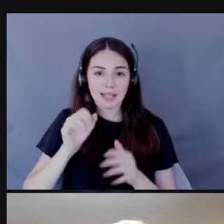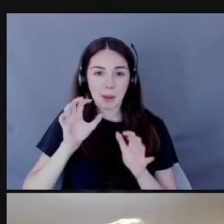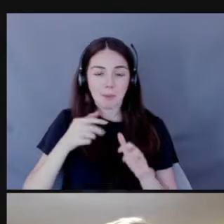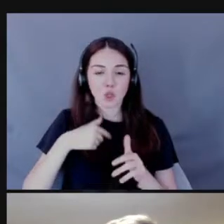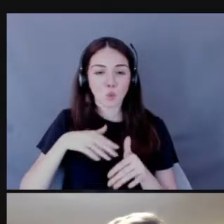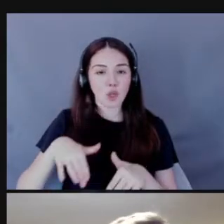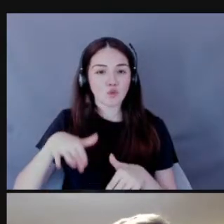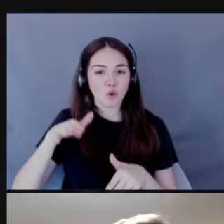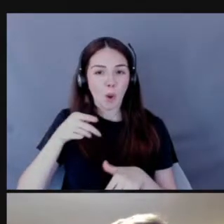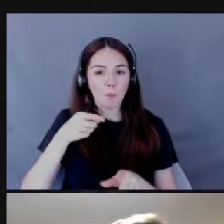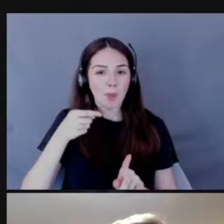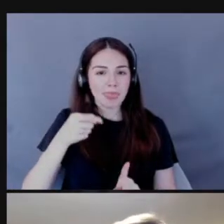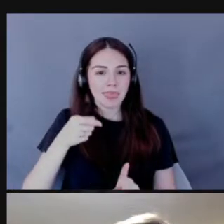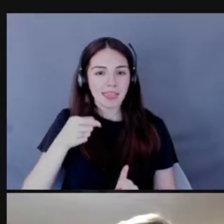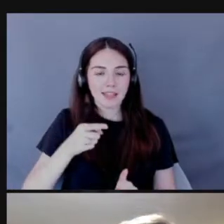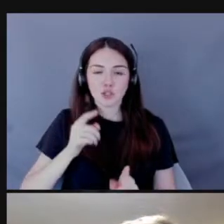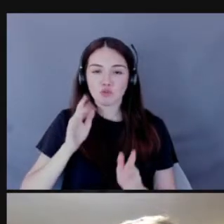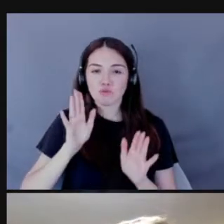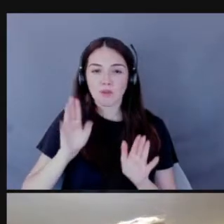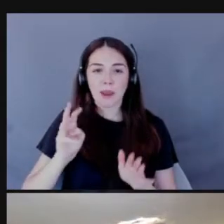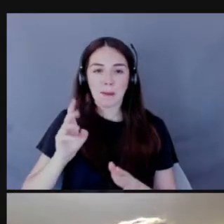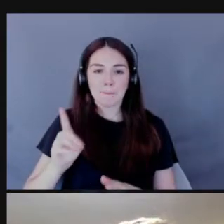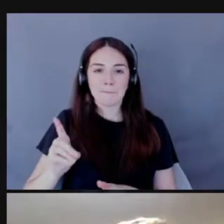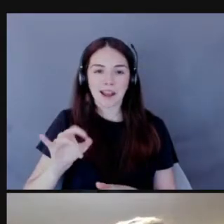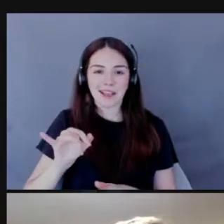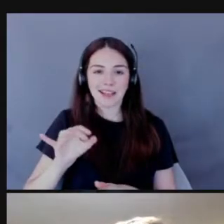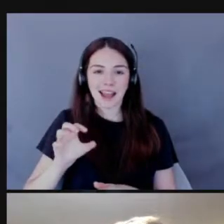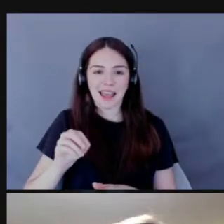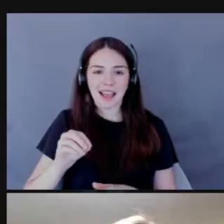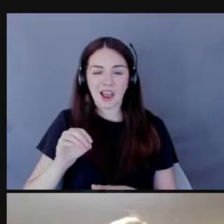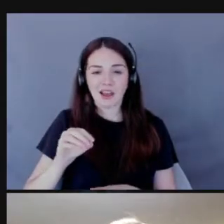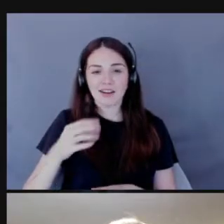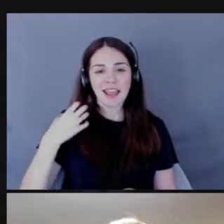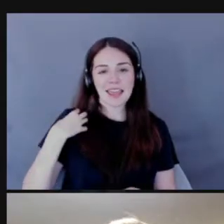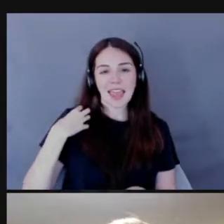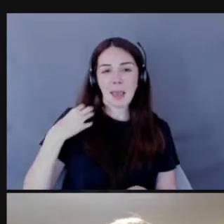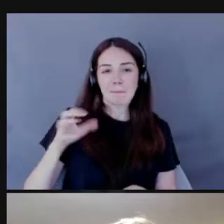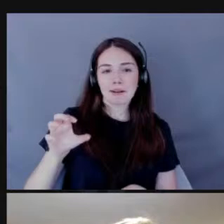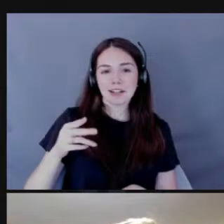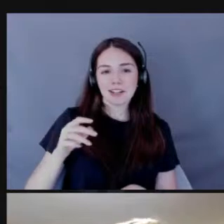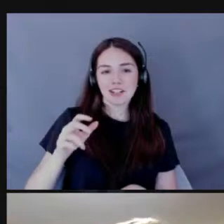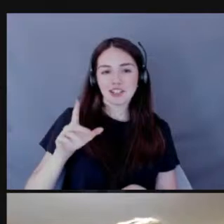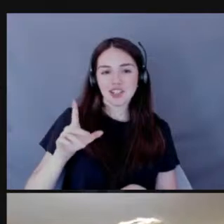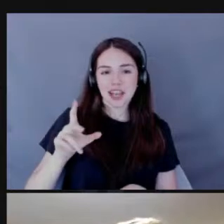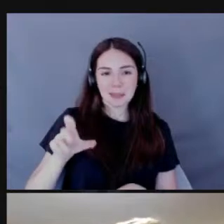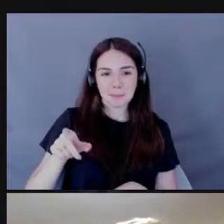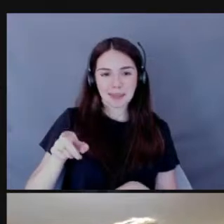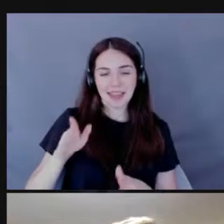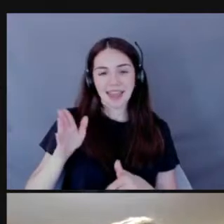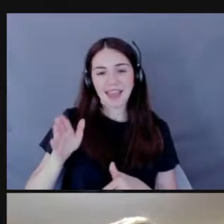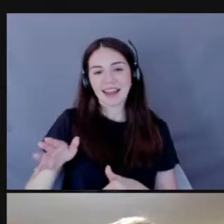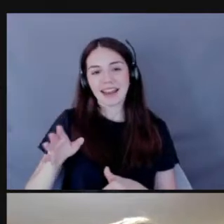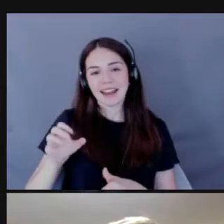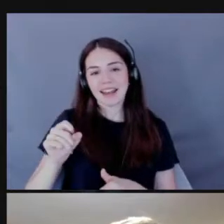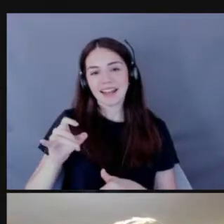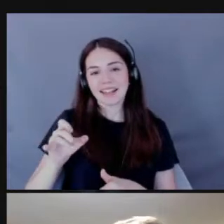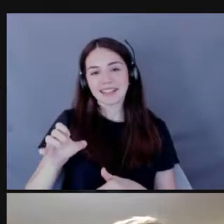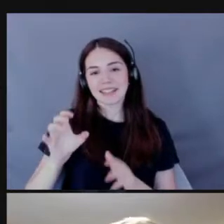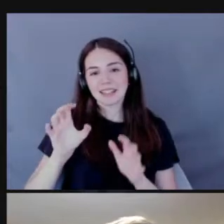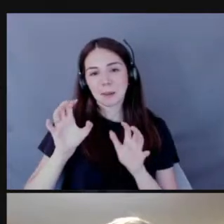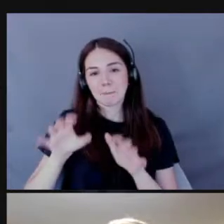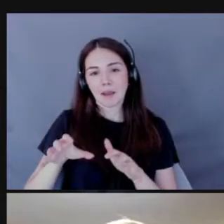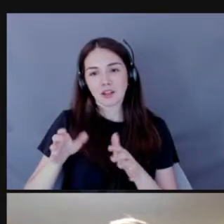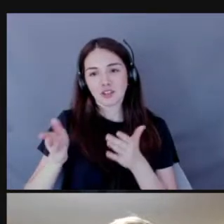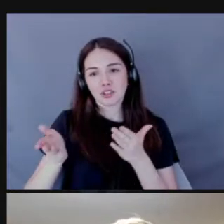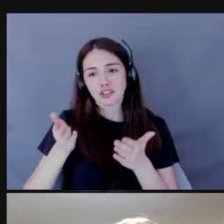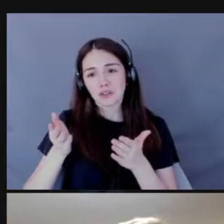is truly one of the great Maryland icons. Captain Chesapeake on the left, and his faithful sea monster servant, friend,